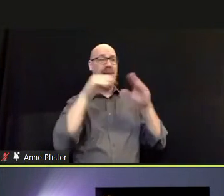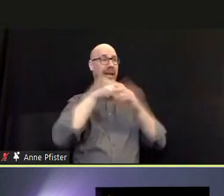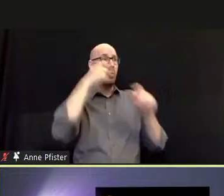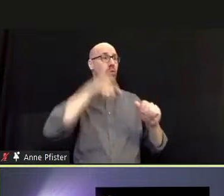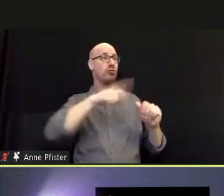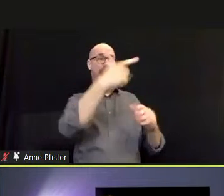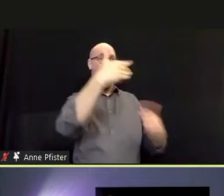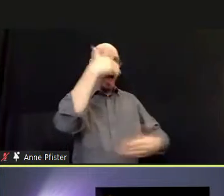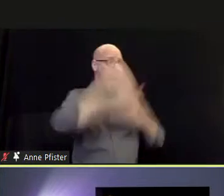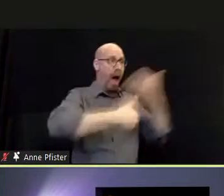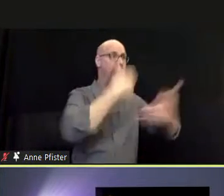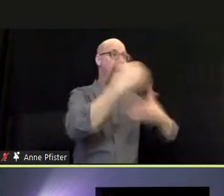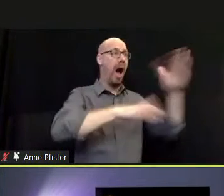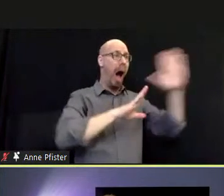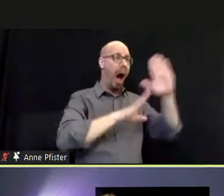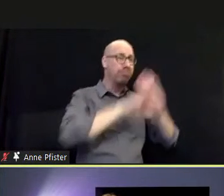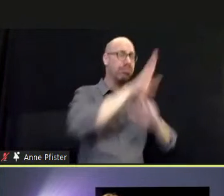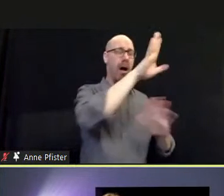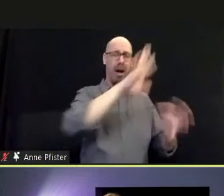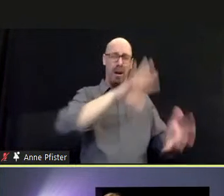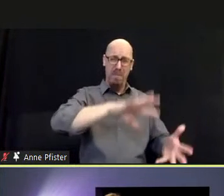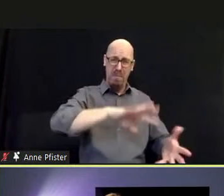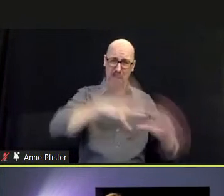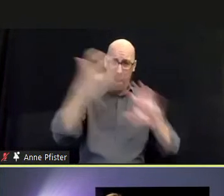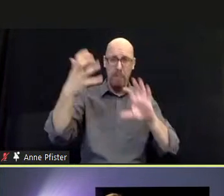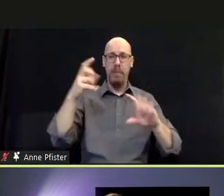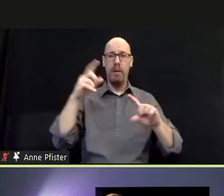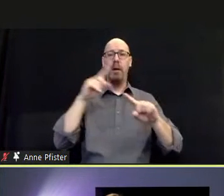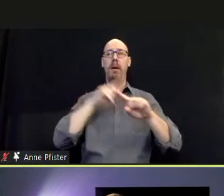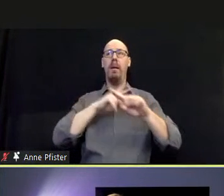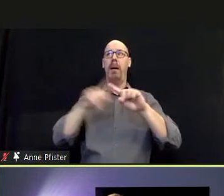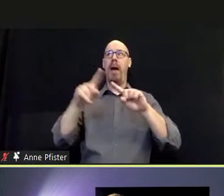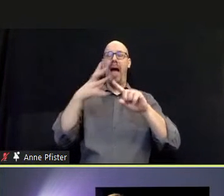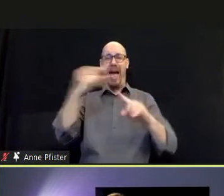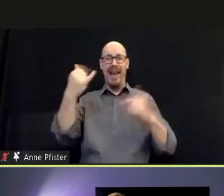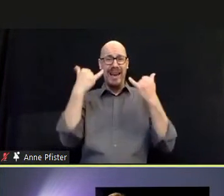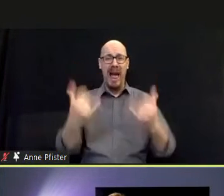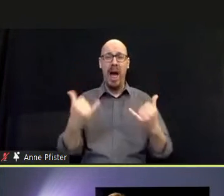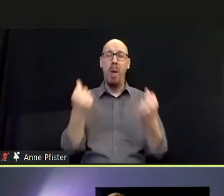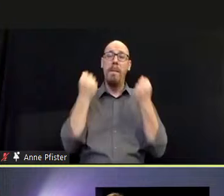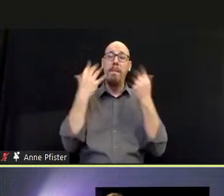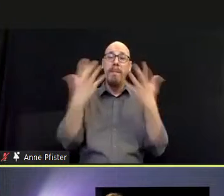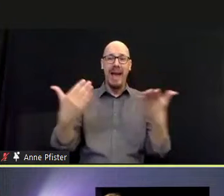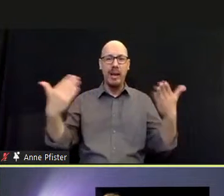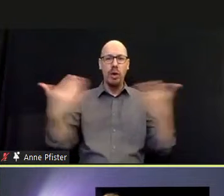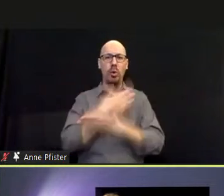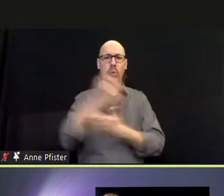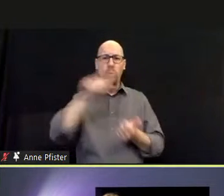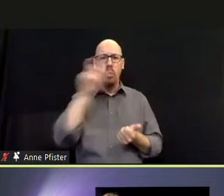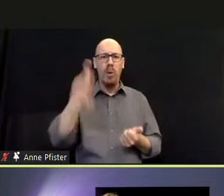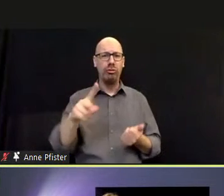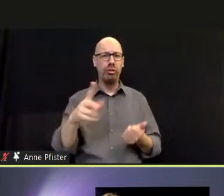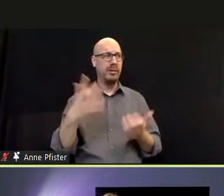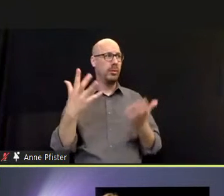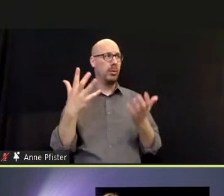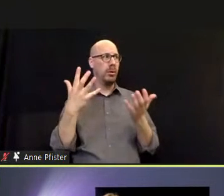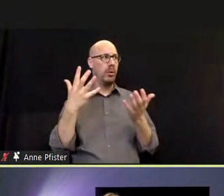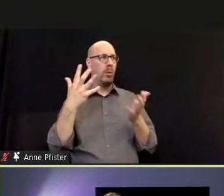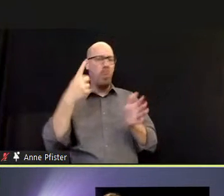process. There are so many new questions to open and to ask about what Ukrainian